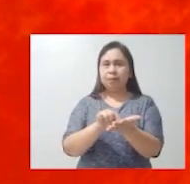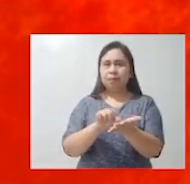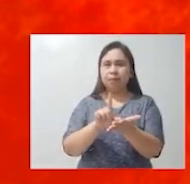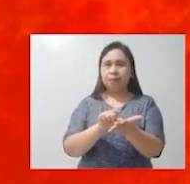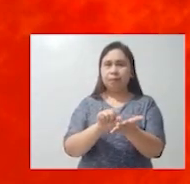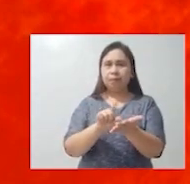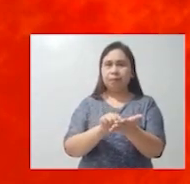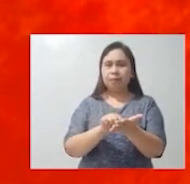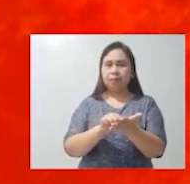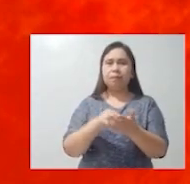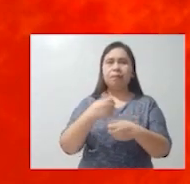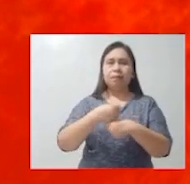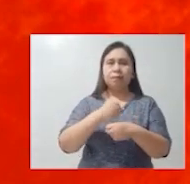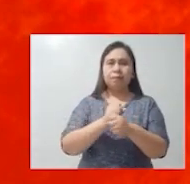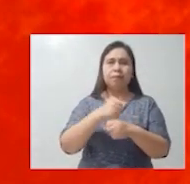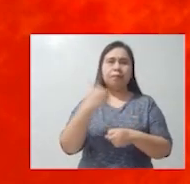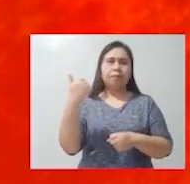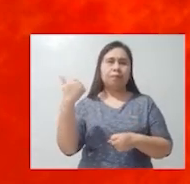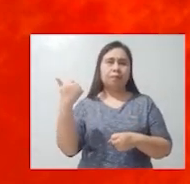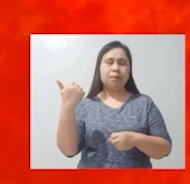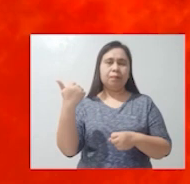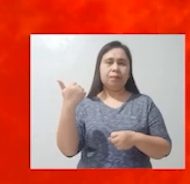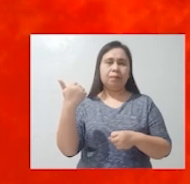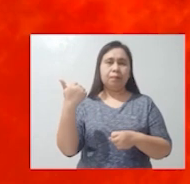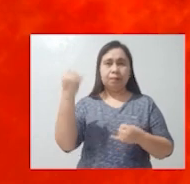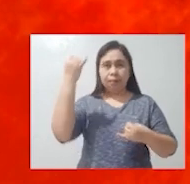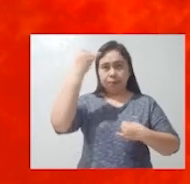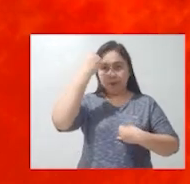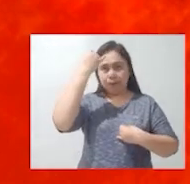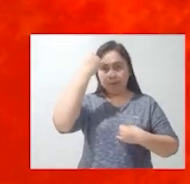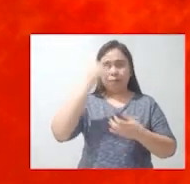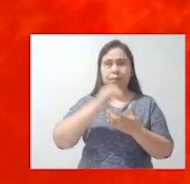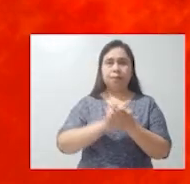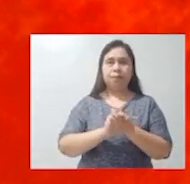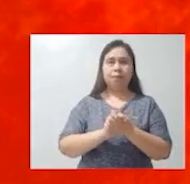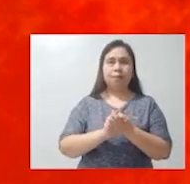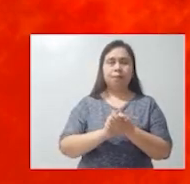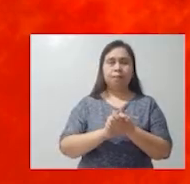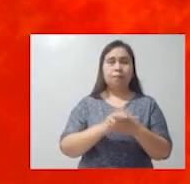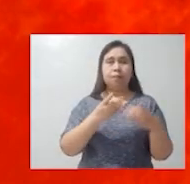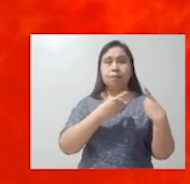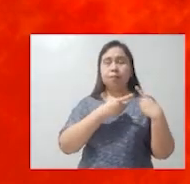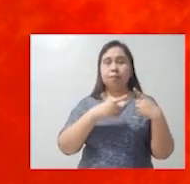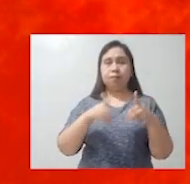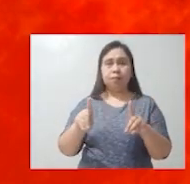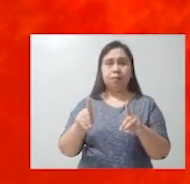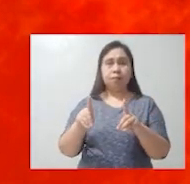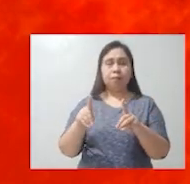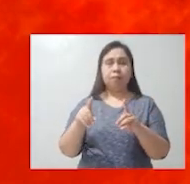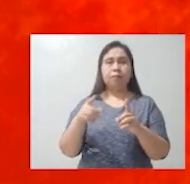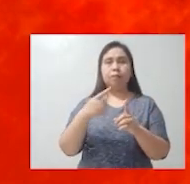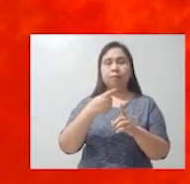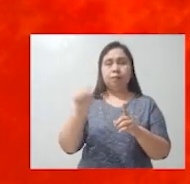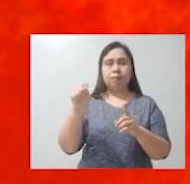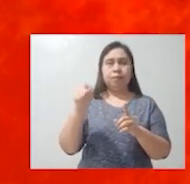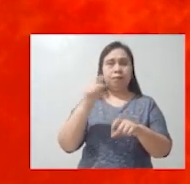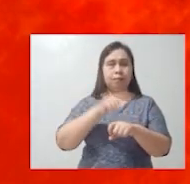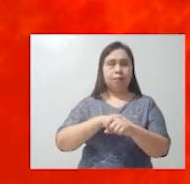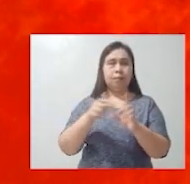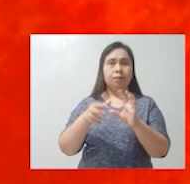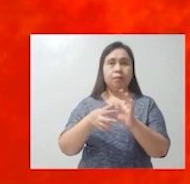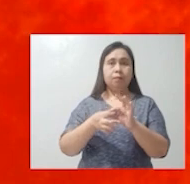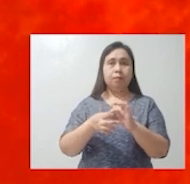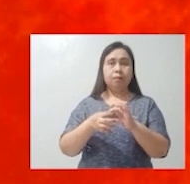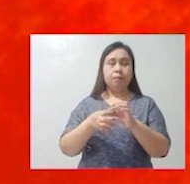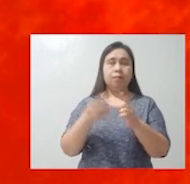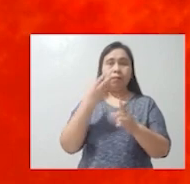round of infection in its host. During the protocol of the heating, the coronavirus at 92